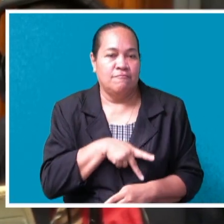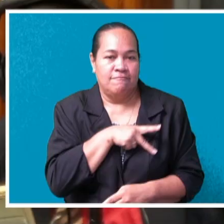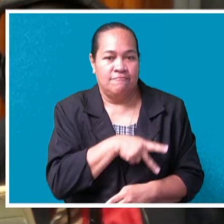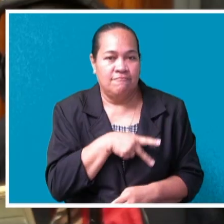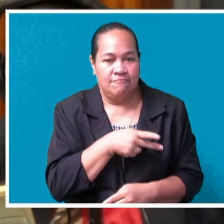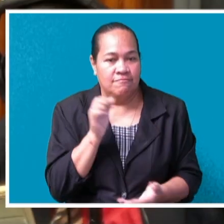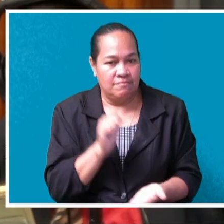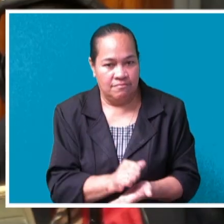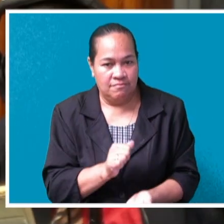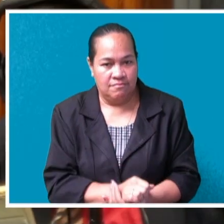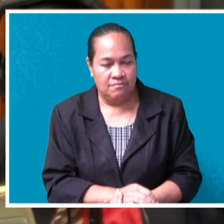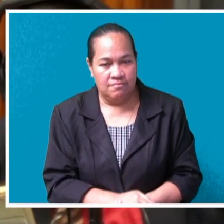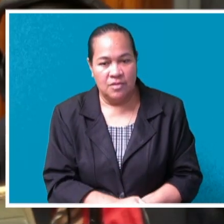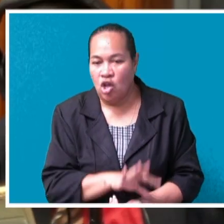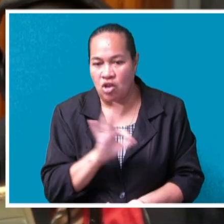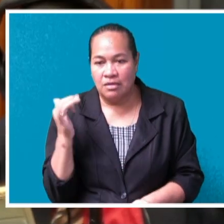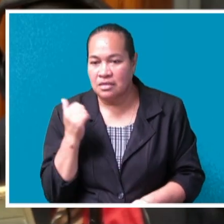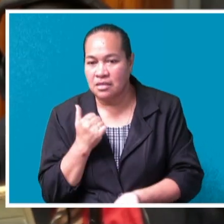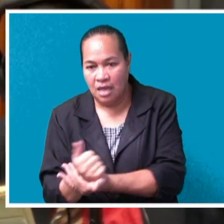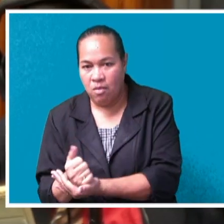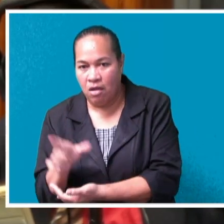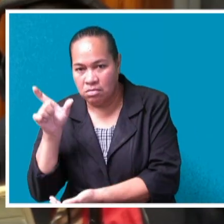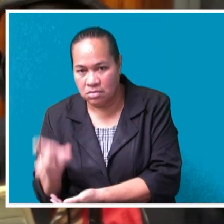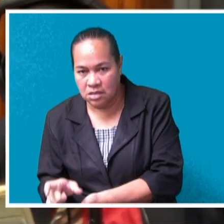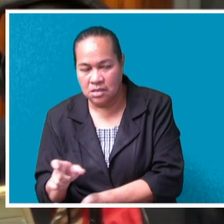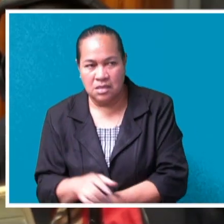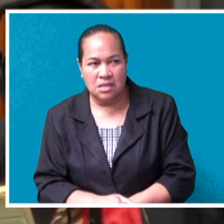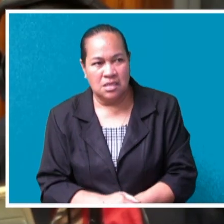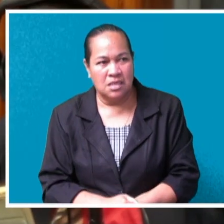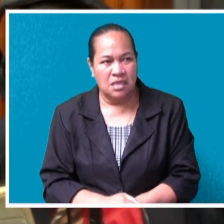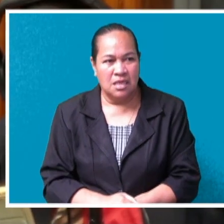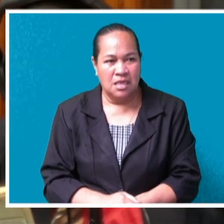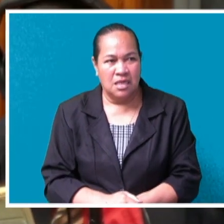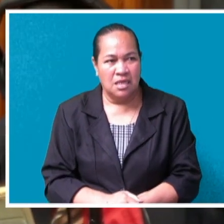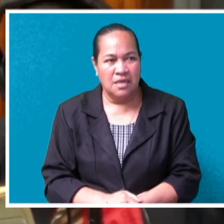is, I do not encourage people